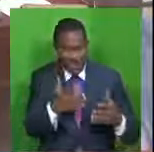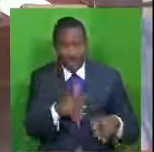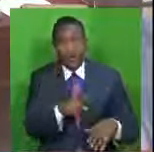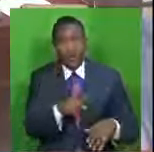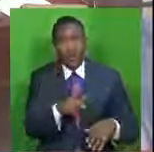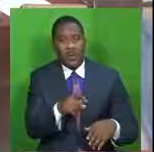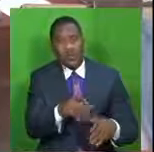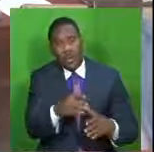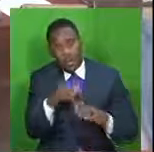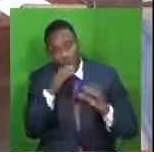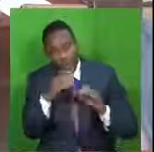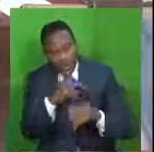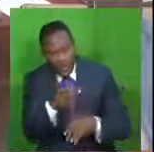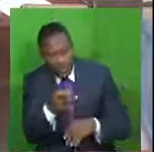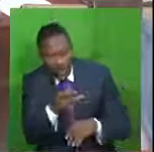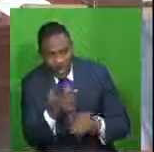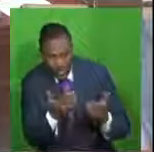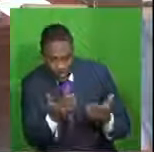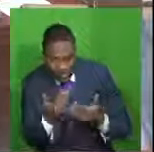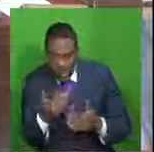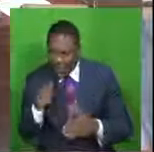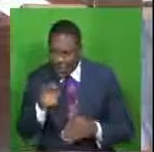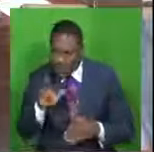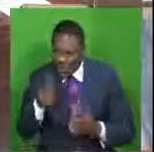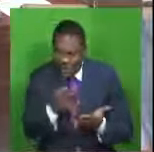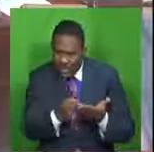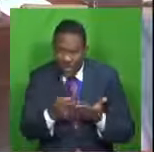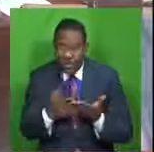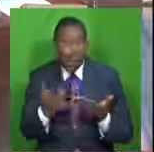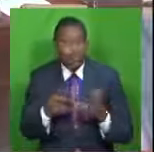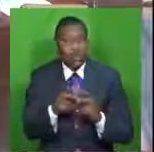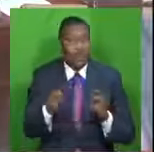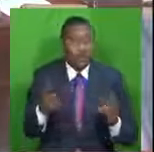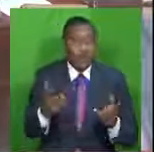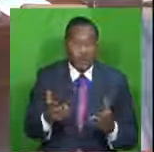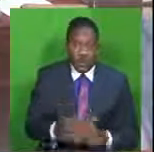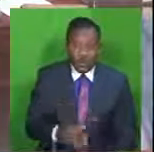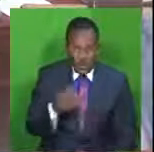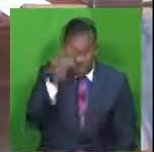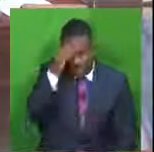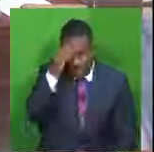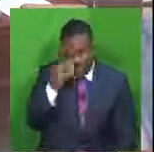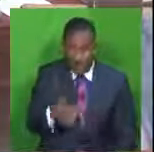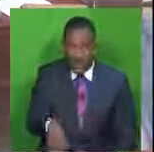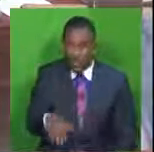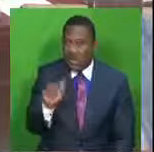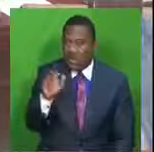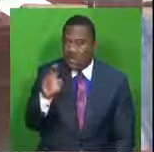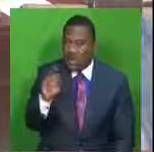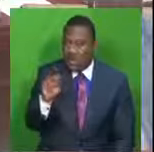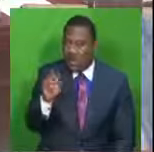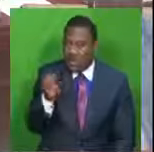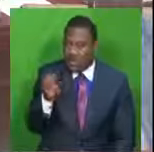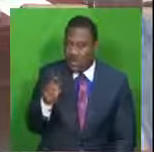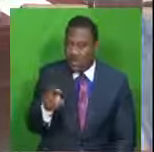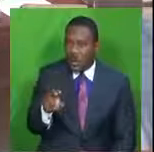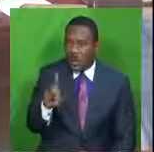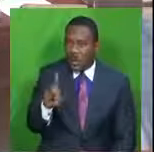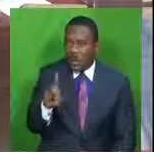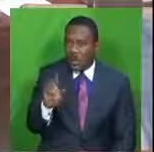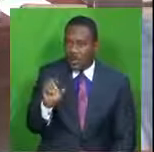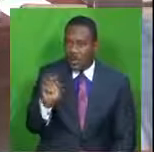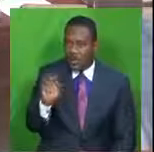Minister for Communication, so that corporate entities, I know the Honorable Arnaud Dompré has come on the floor